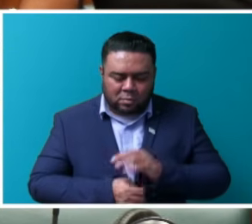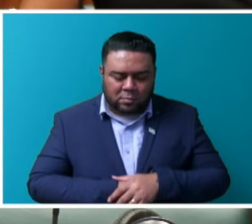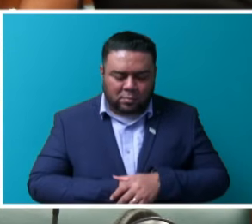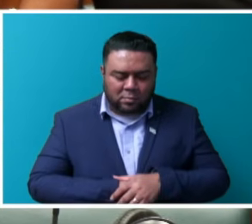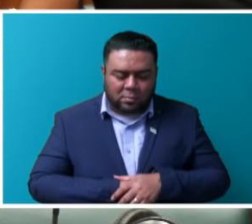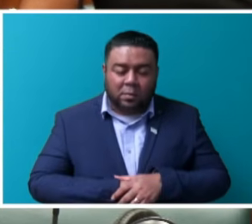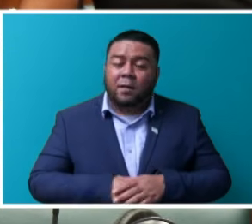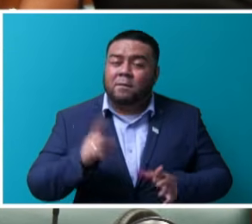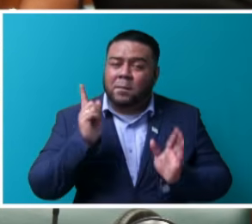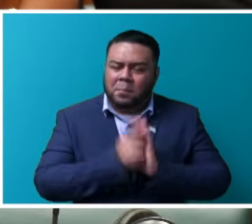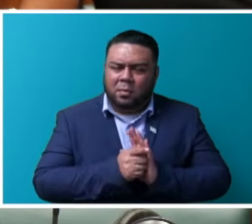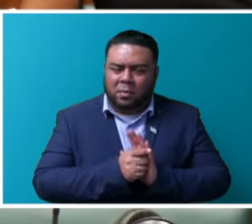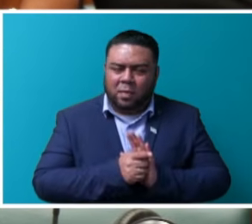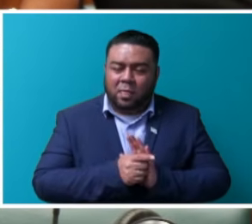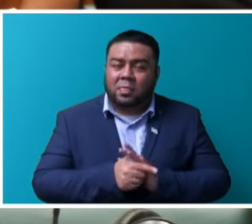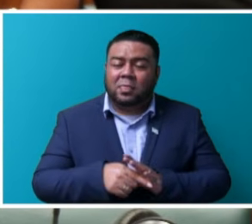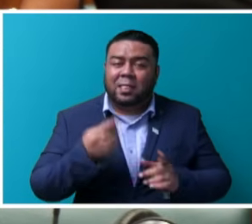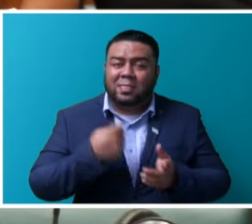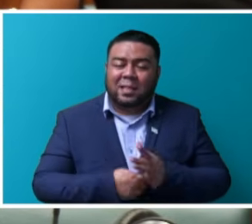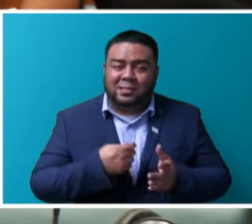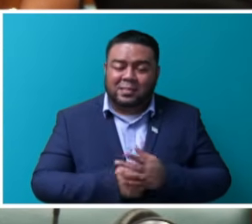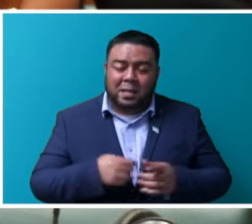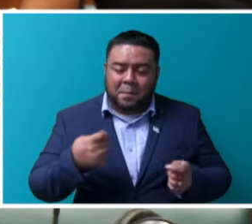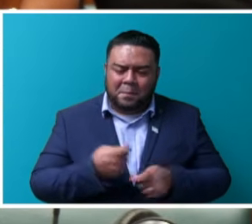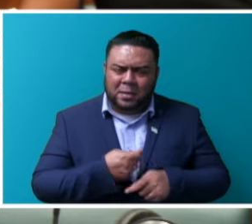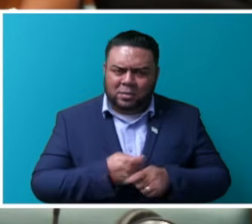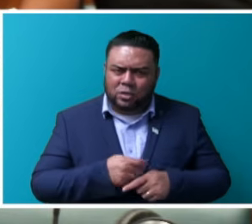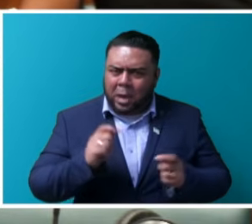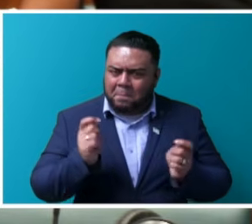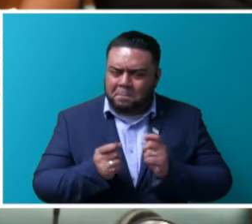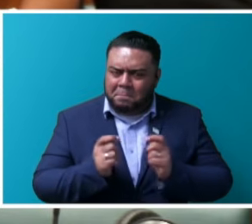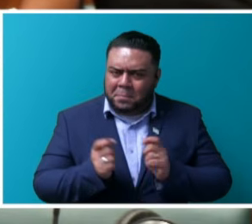So very quickly, the Tax Administration Amendment Bill